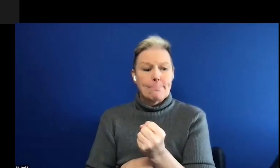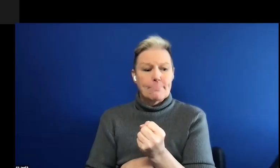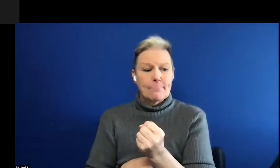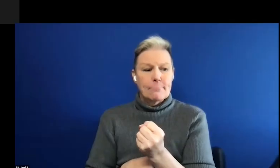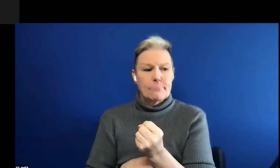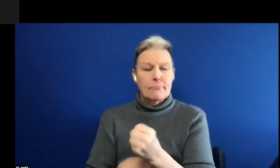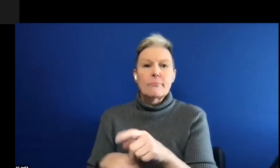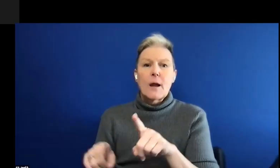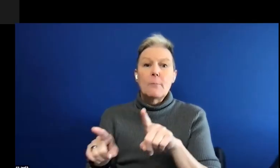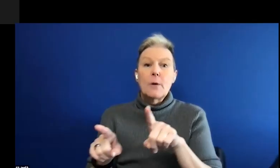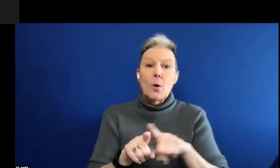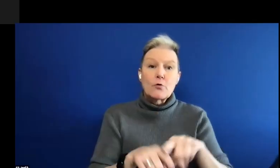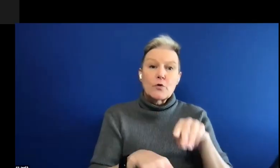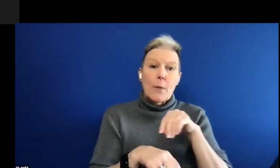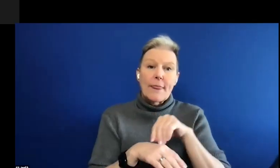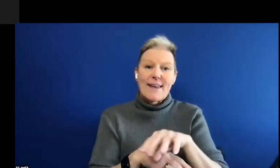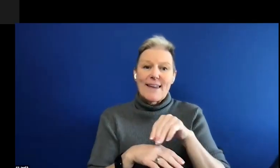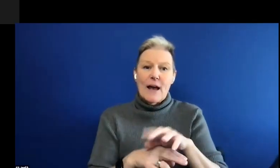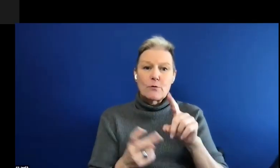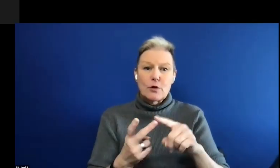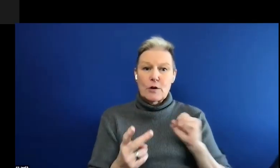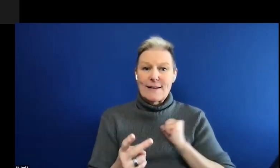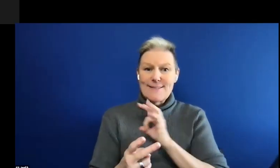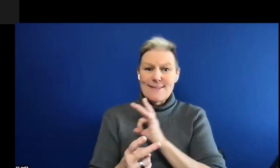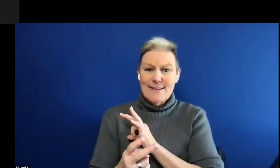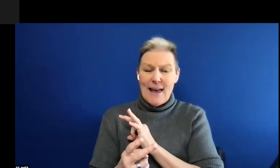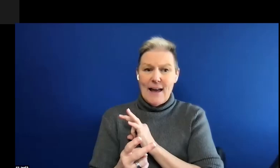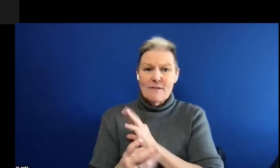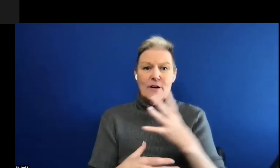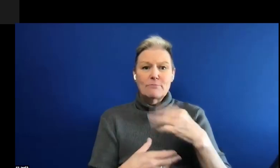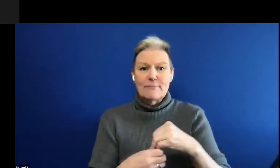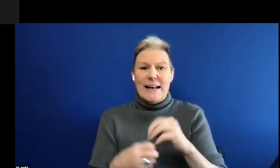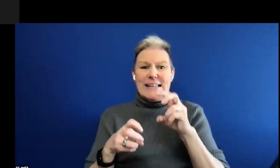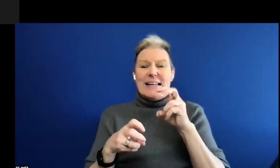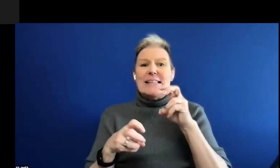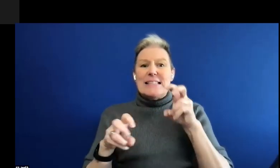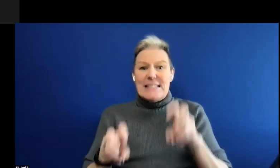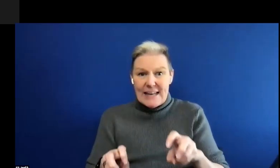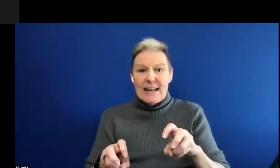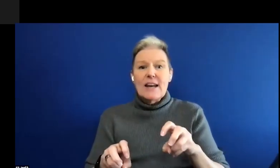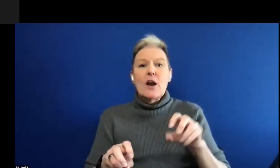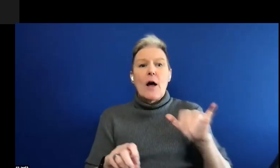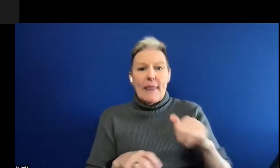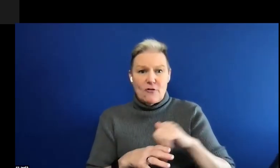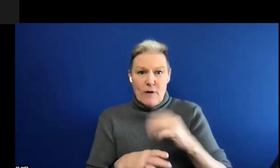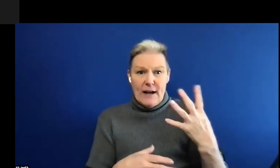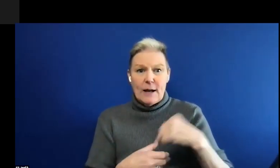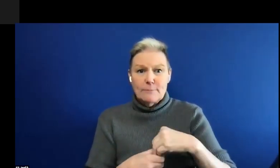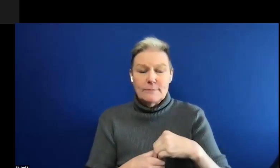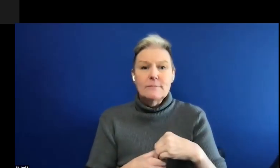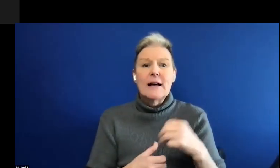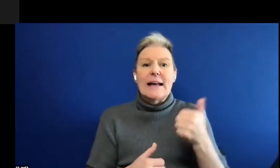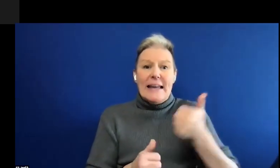the counselors and the staff sit in on some of those trainings because